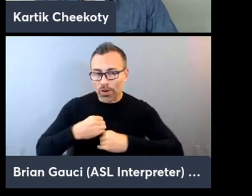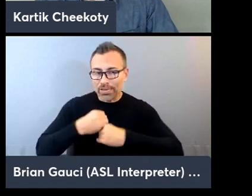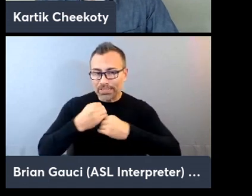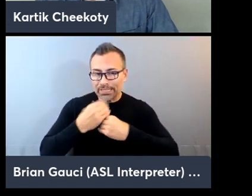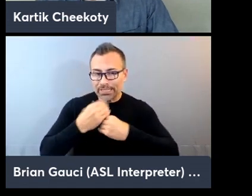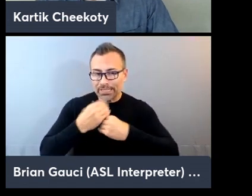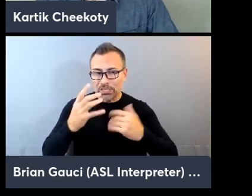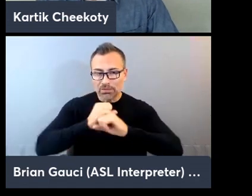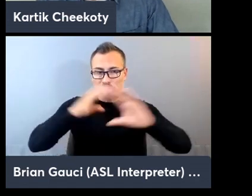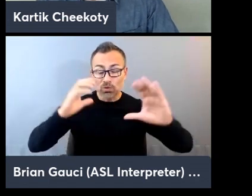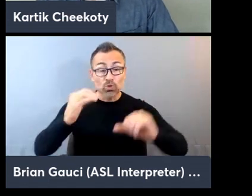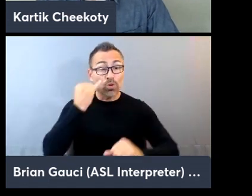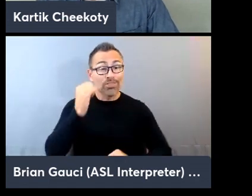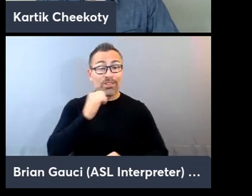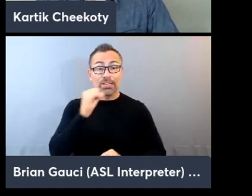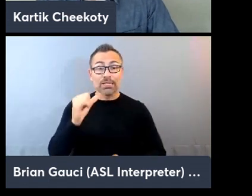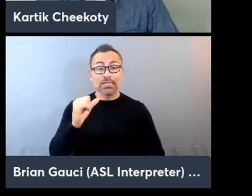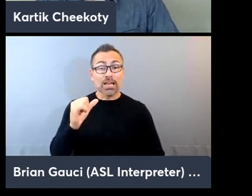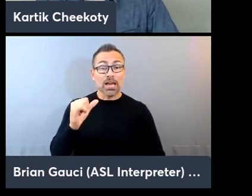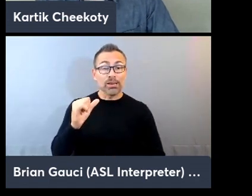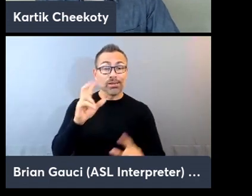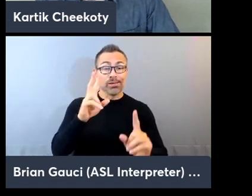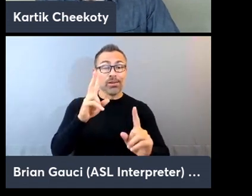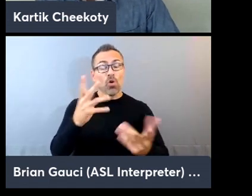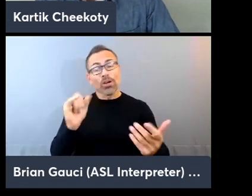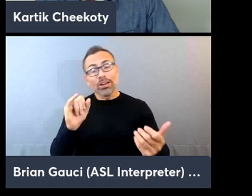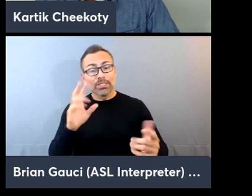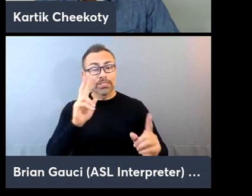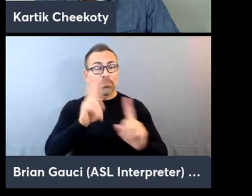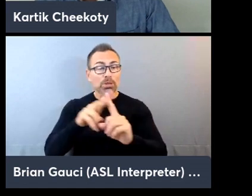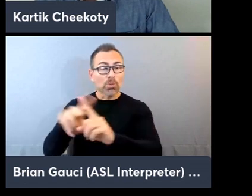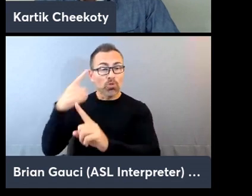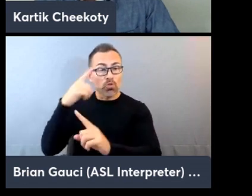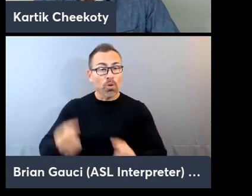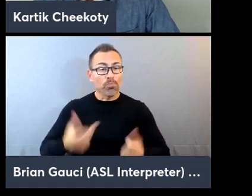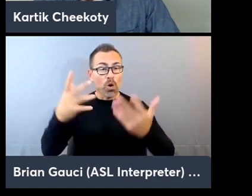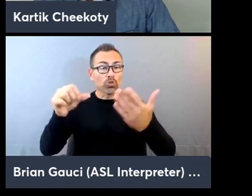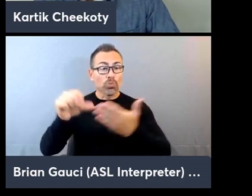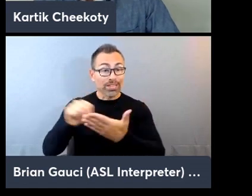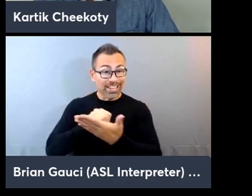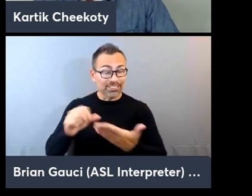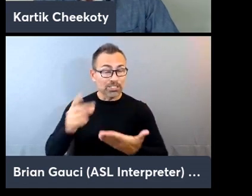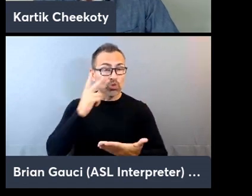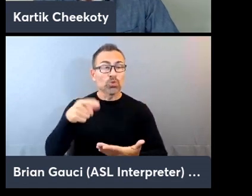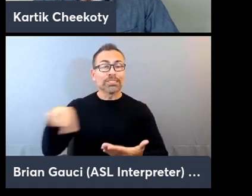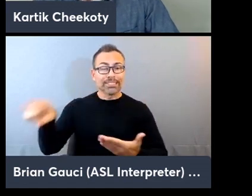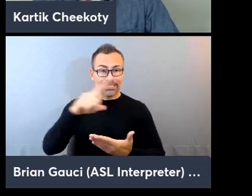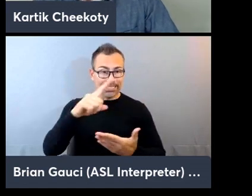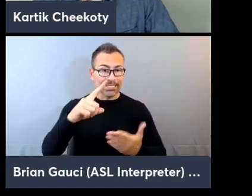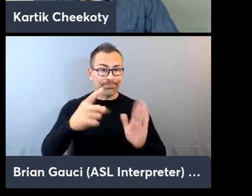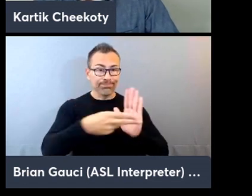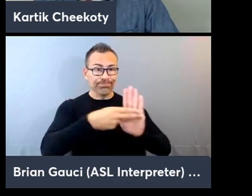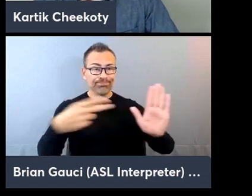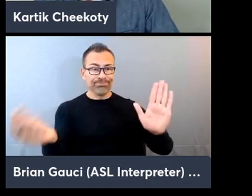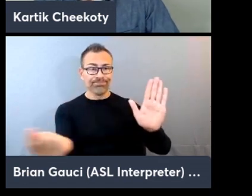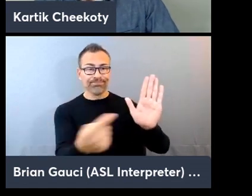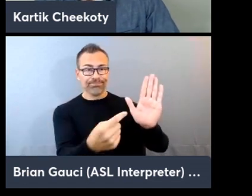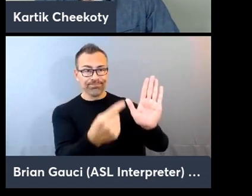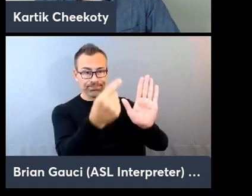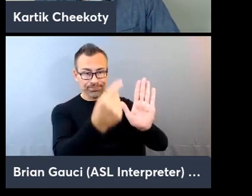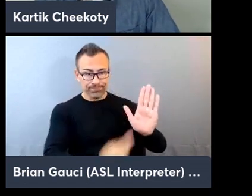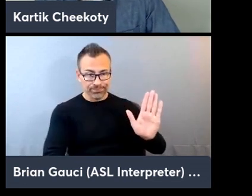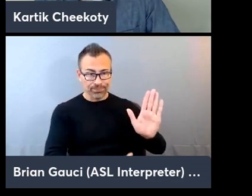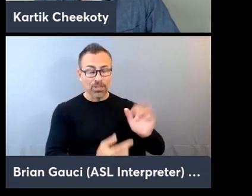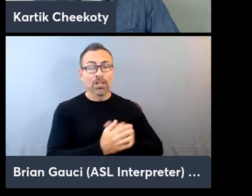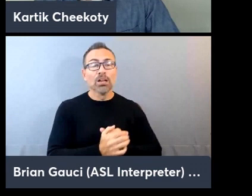multiple accounts in that AWS organization, you will see them flagged here. And the effective